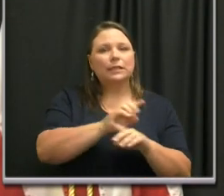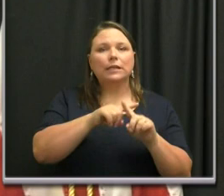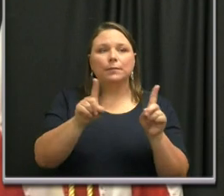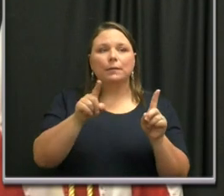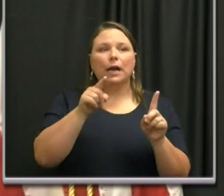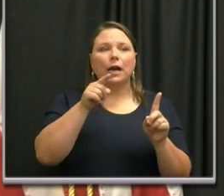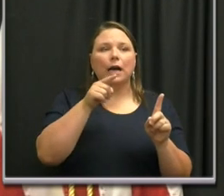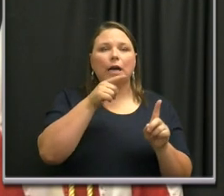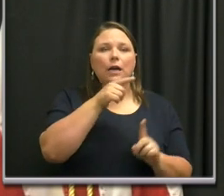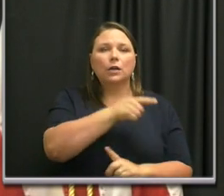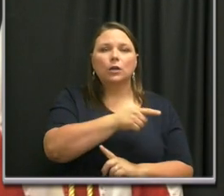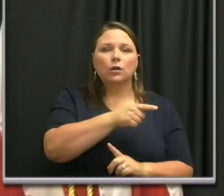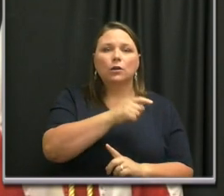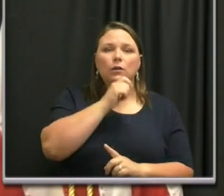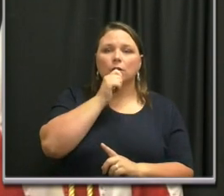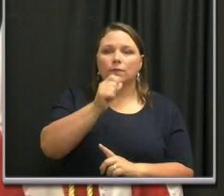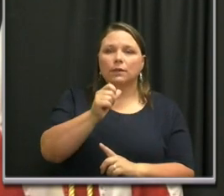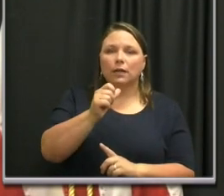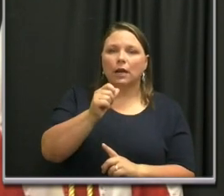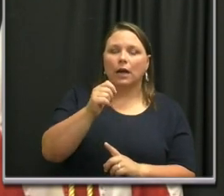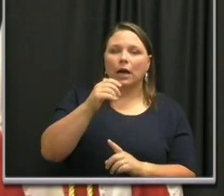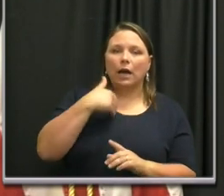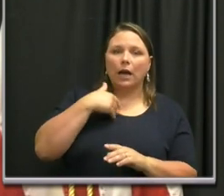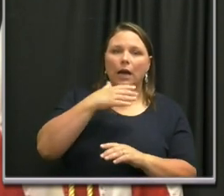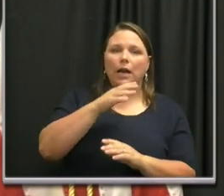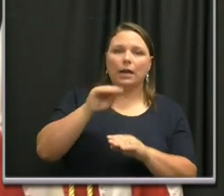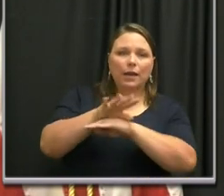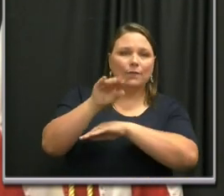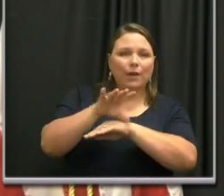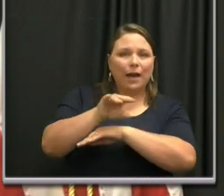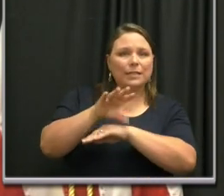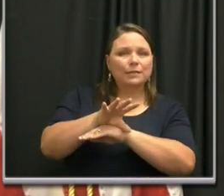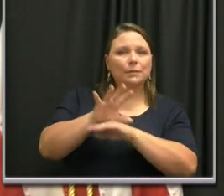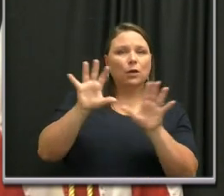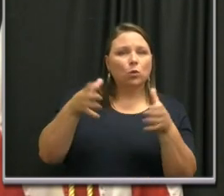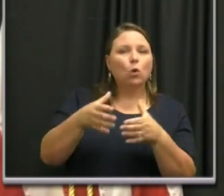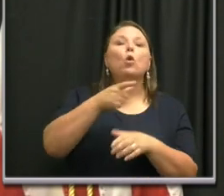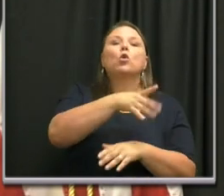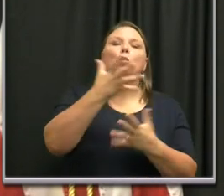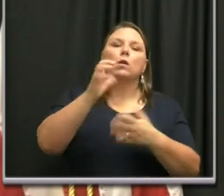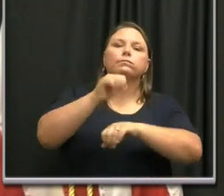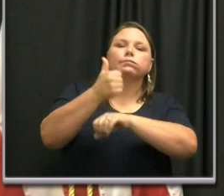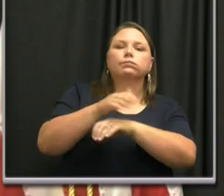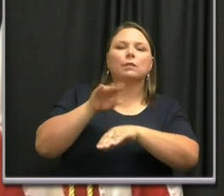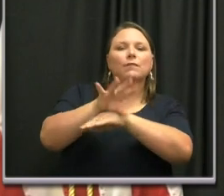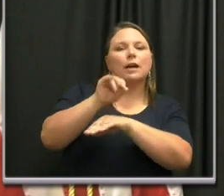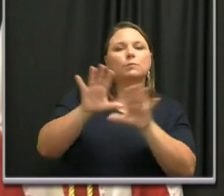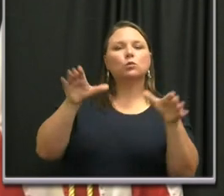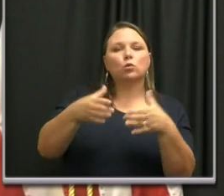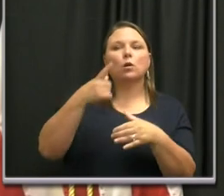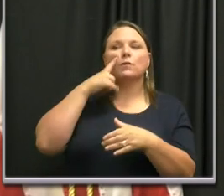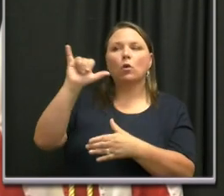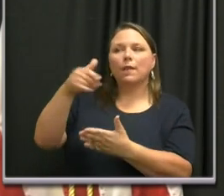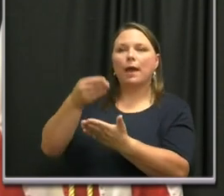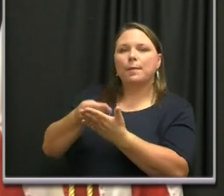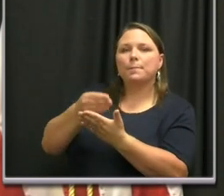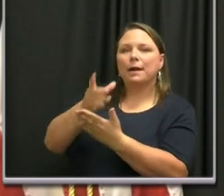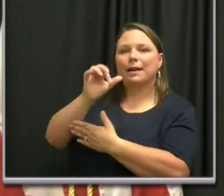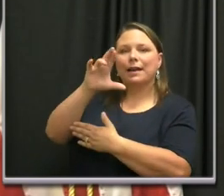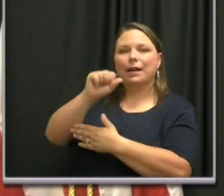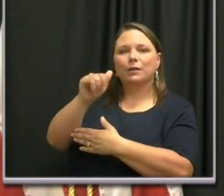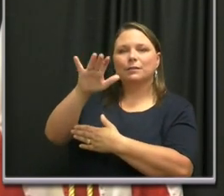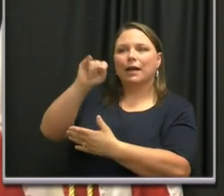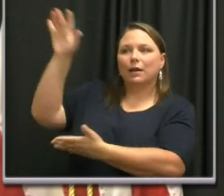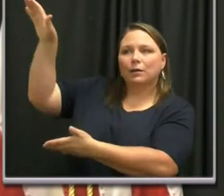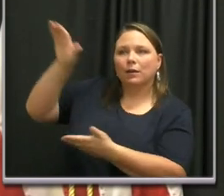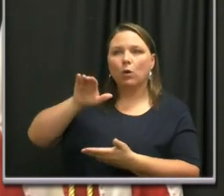Davidson County's $121 million allotment of the CARES Act money. Can you give us an update on when Nashville residents may see some of that money, and will it be